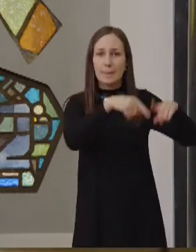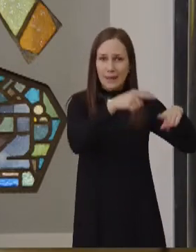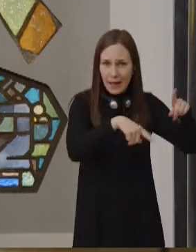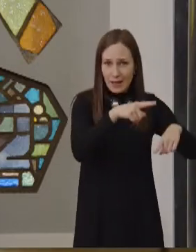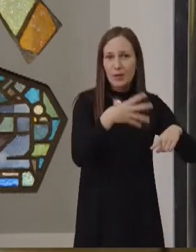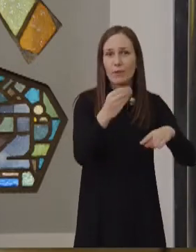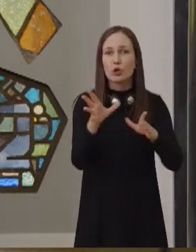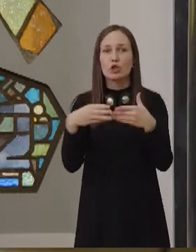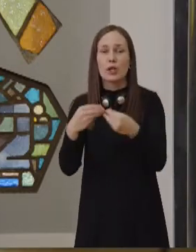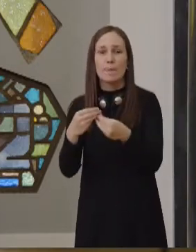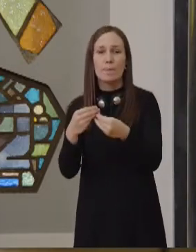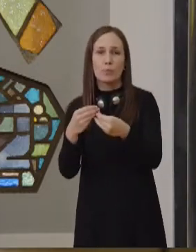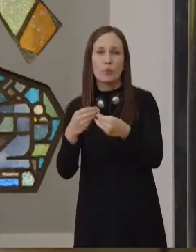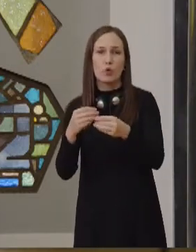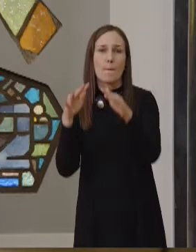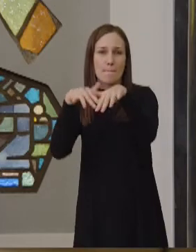achieving the aim?